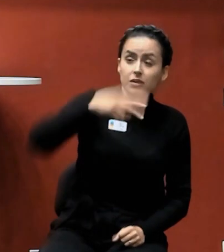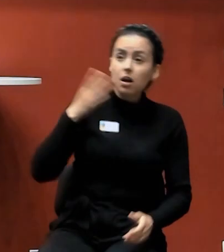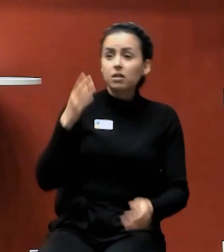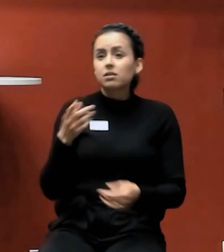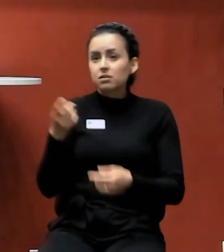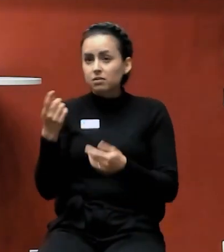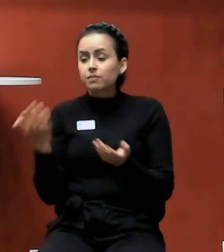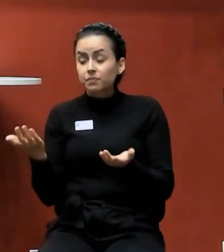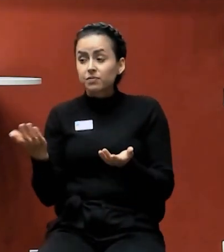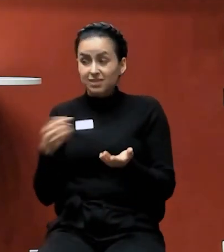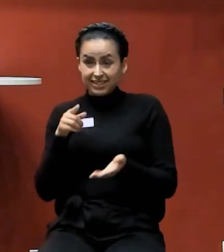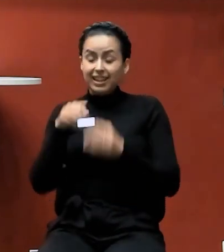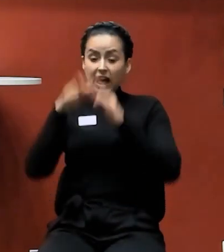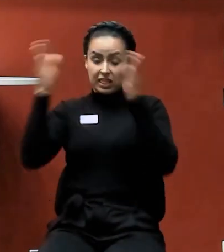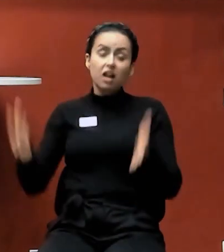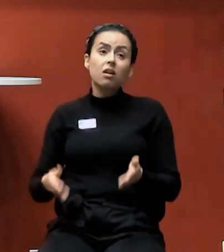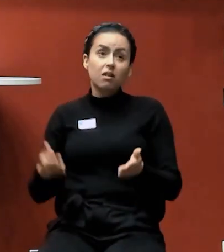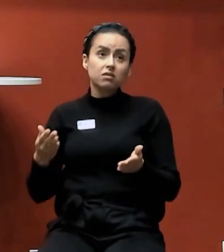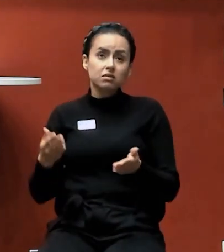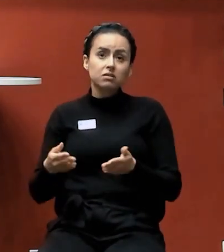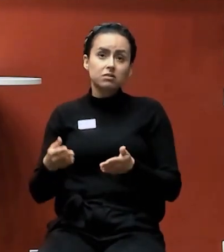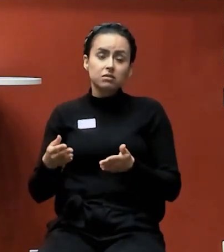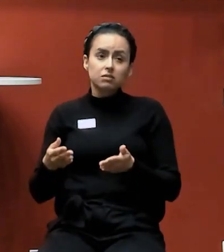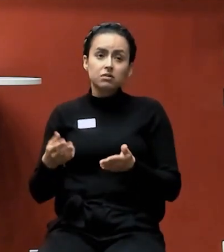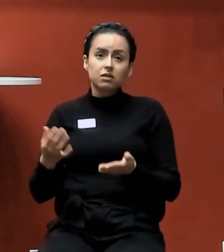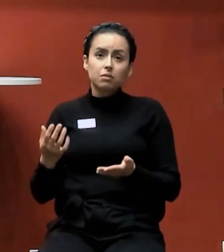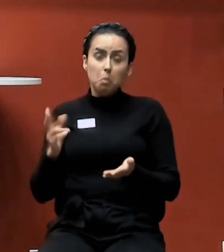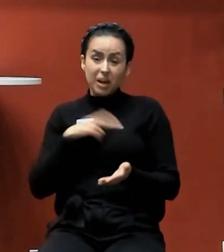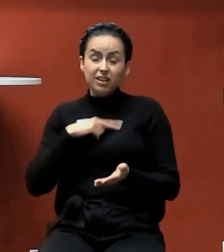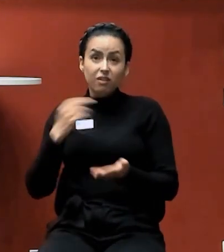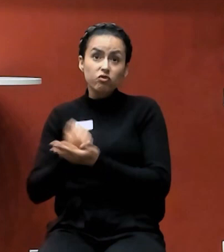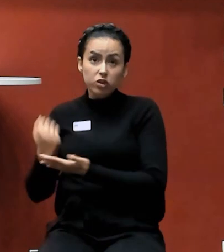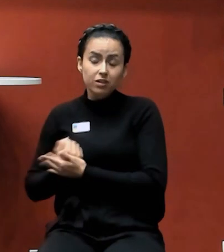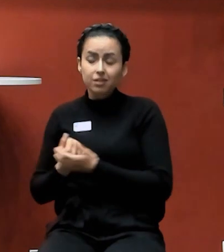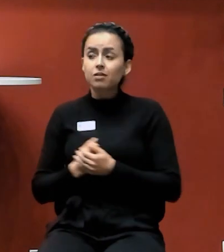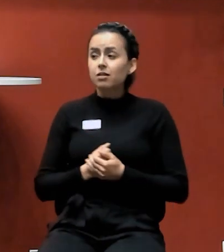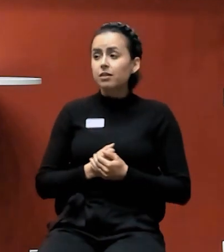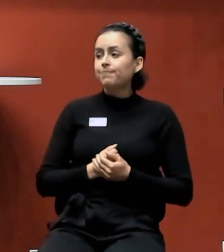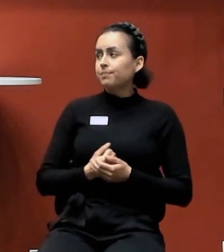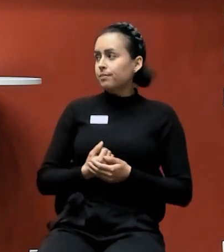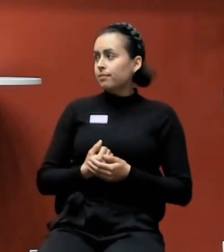So we made a piece for the...